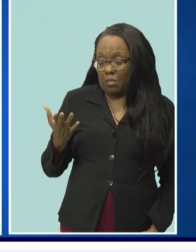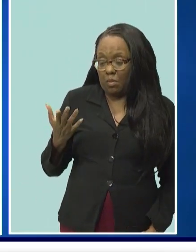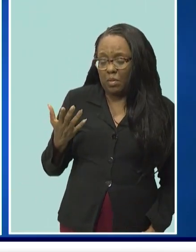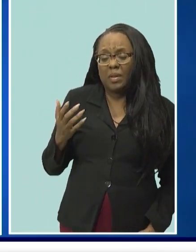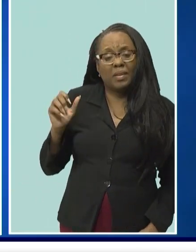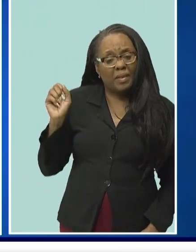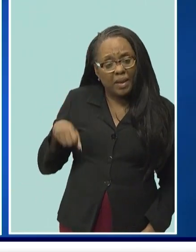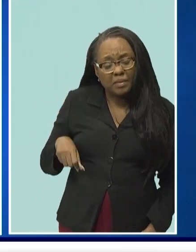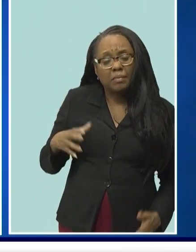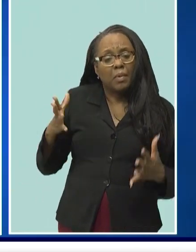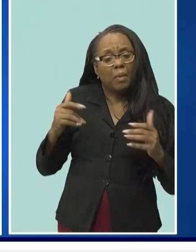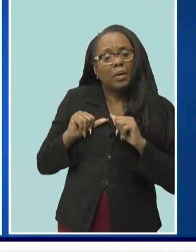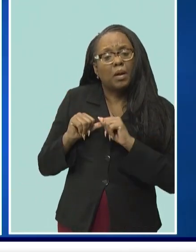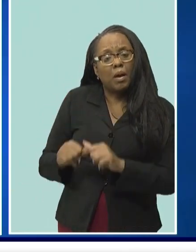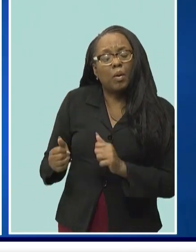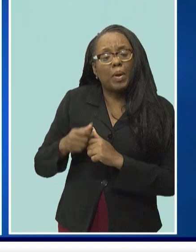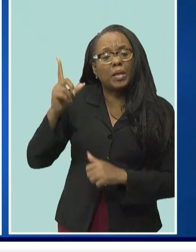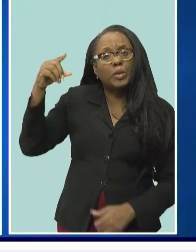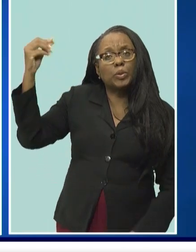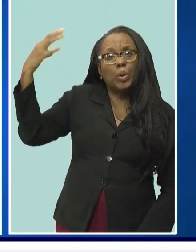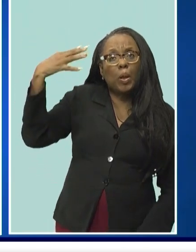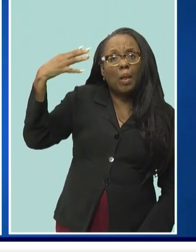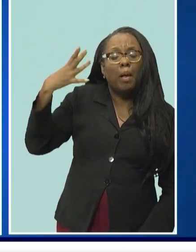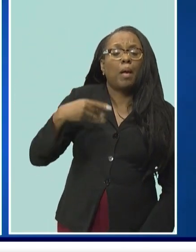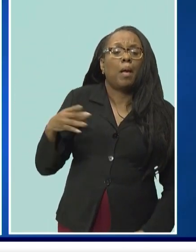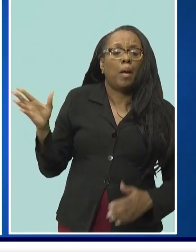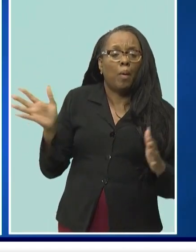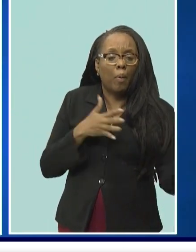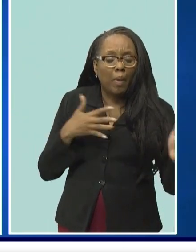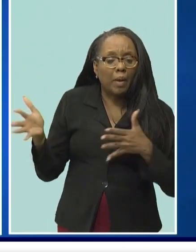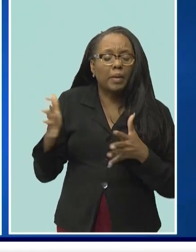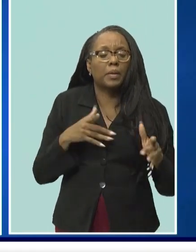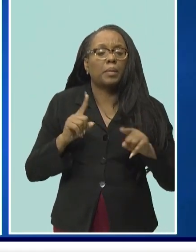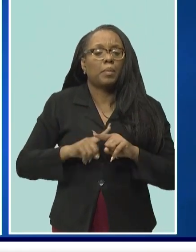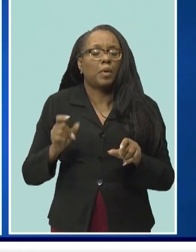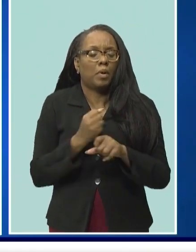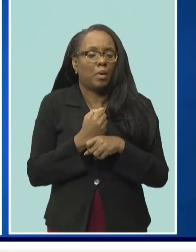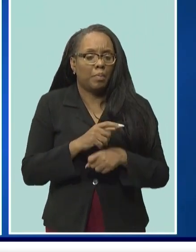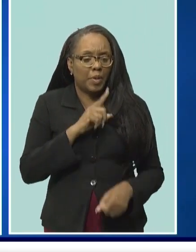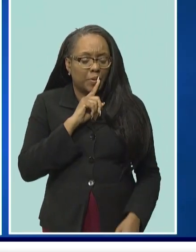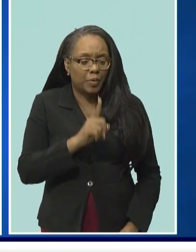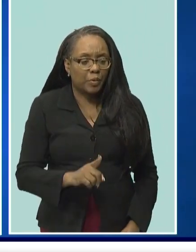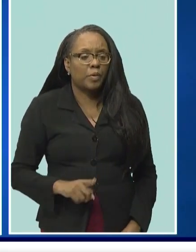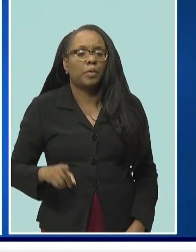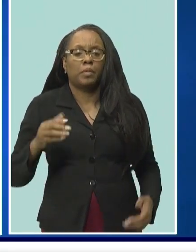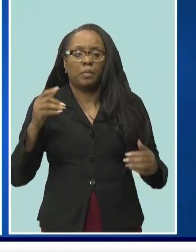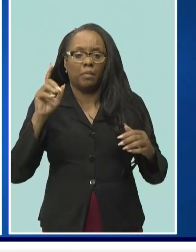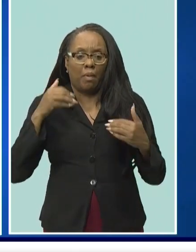wind, but ensure that you have a concomitant plan, the plan for the waste when the